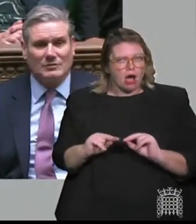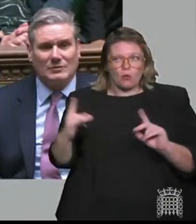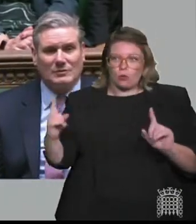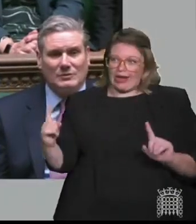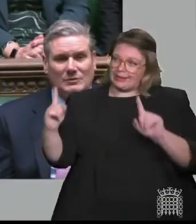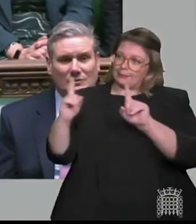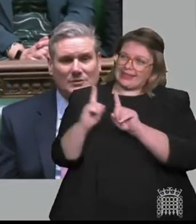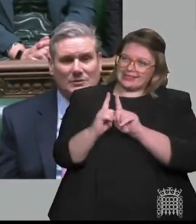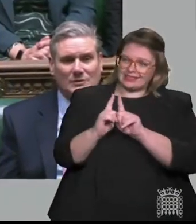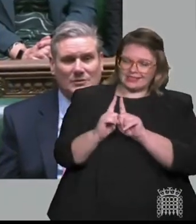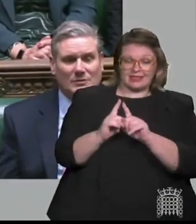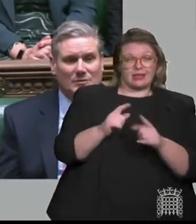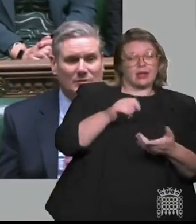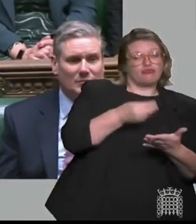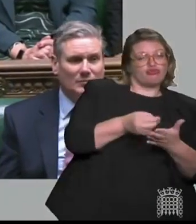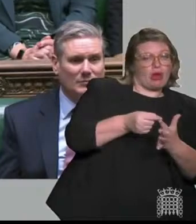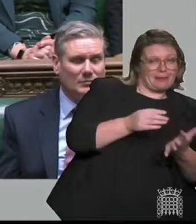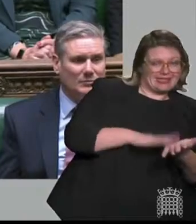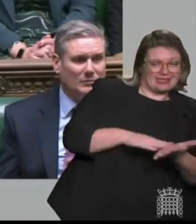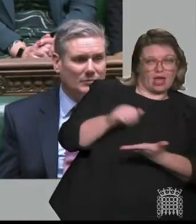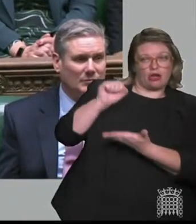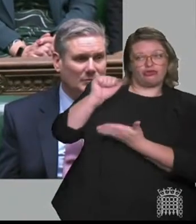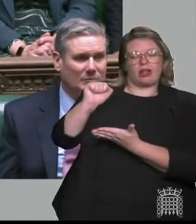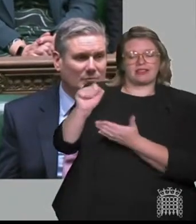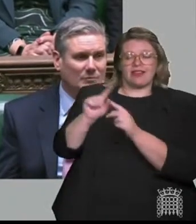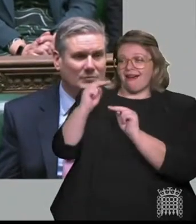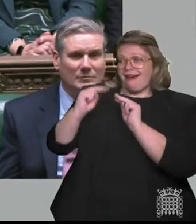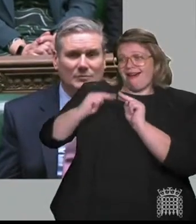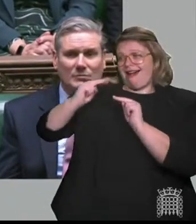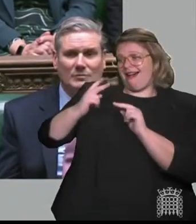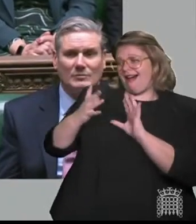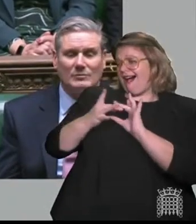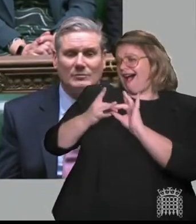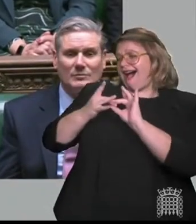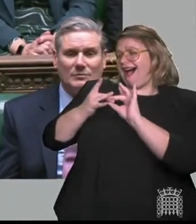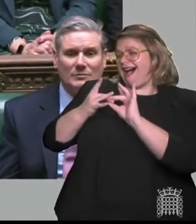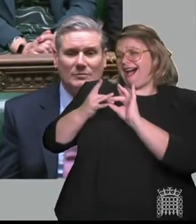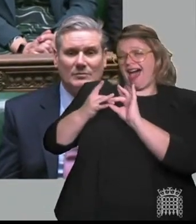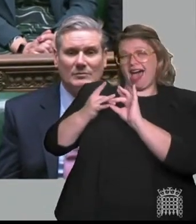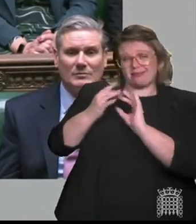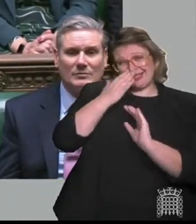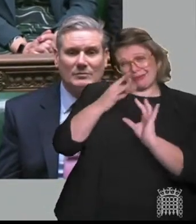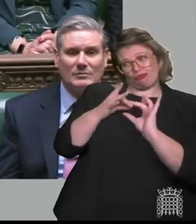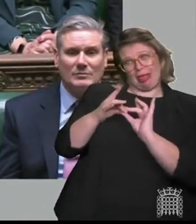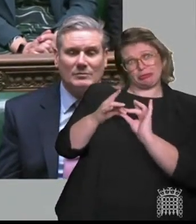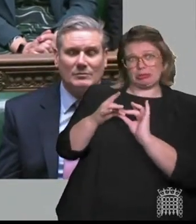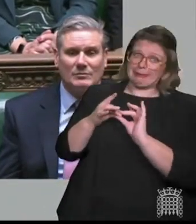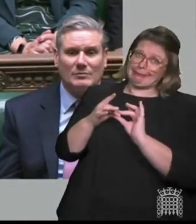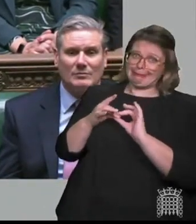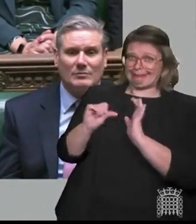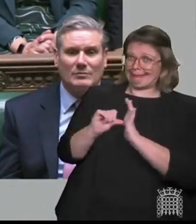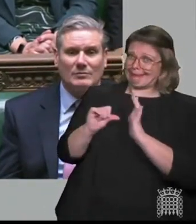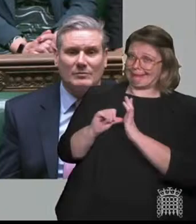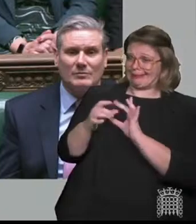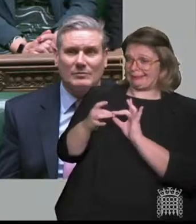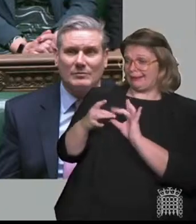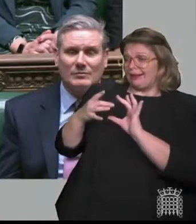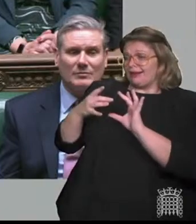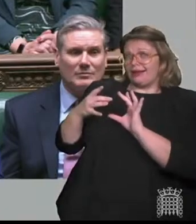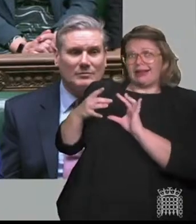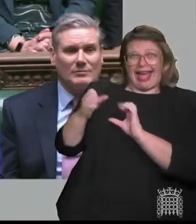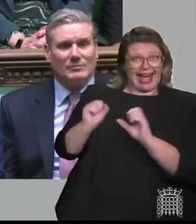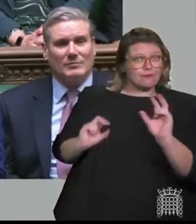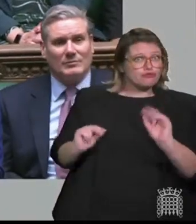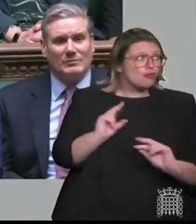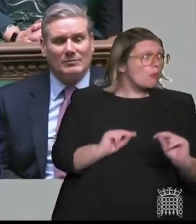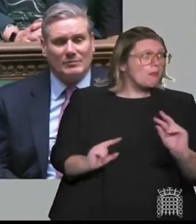fairy tale marriage. But 1 year on, the relationship has hit the rocks. The pair have grown apart, with rumours